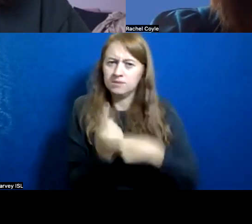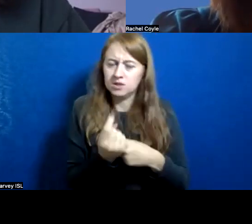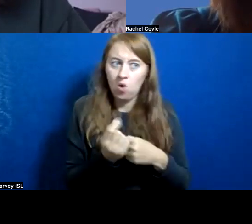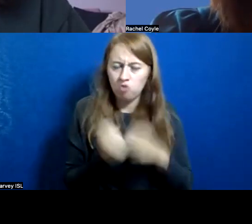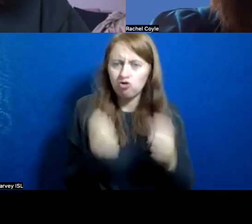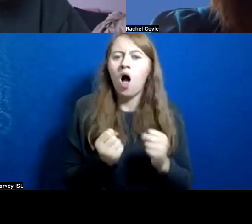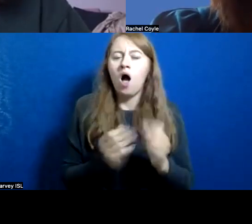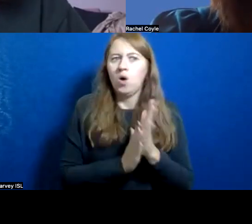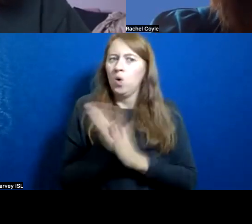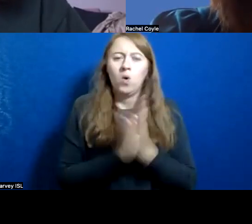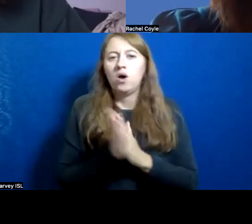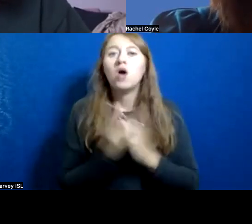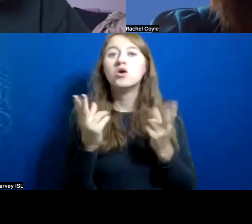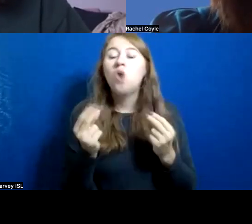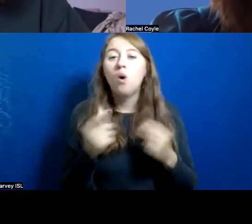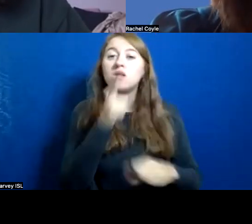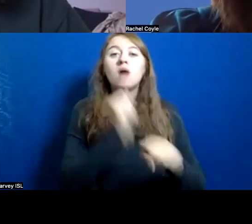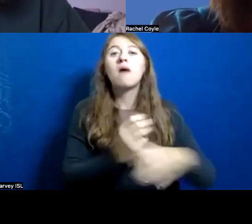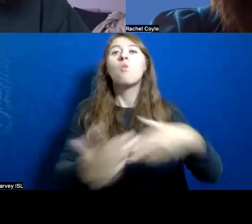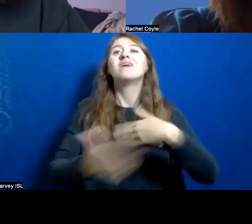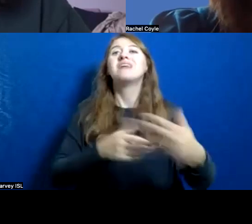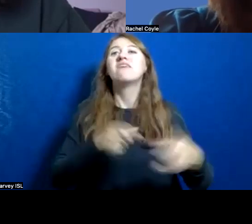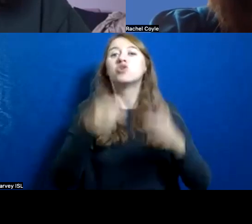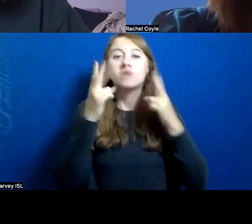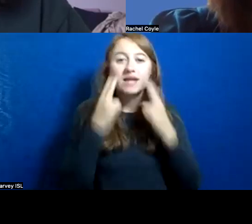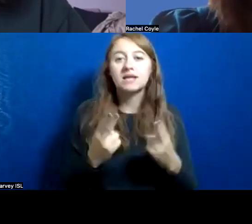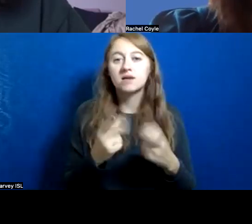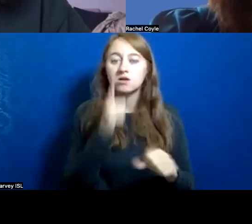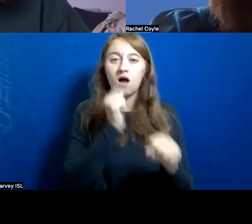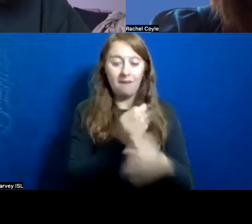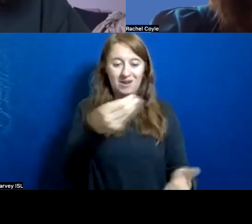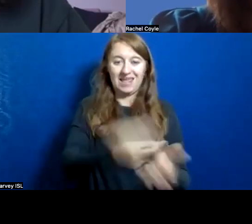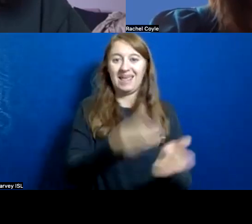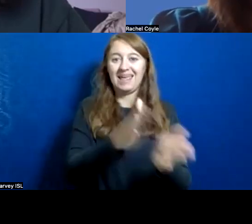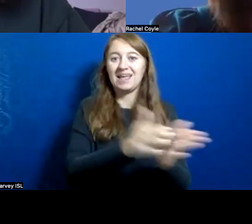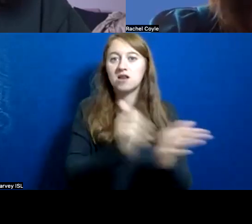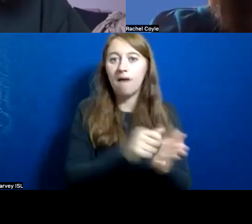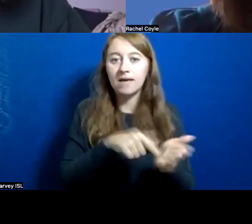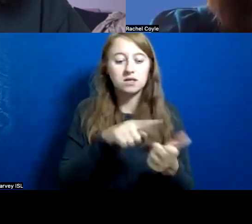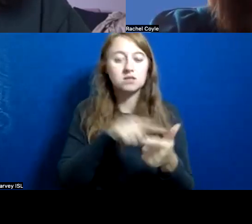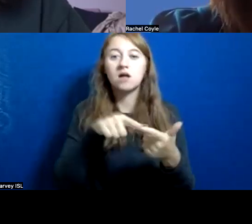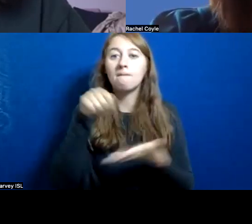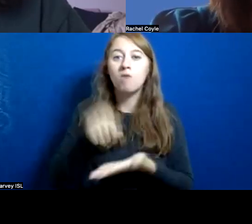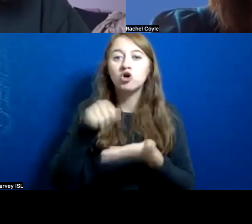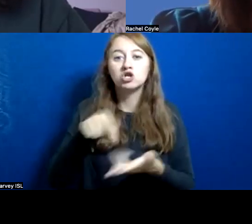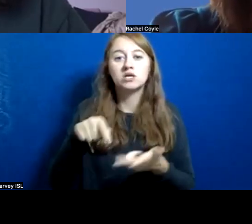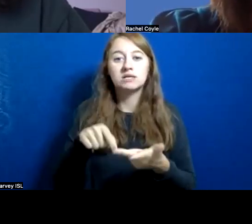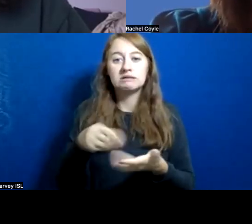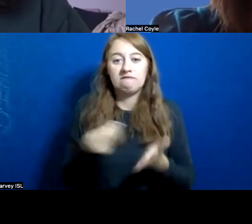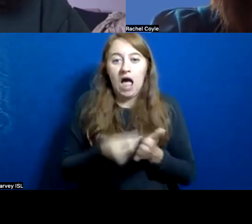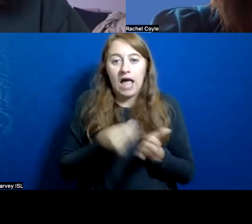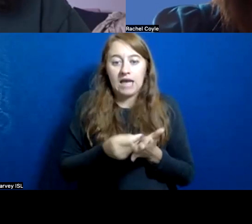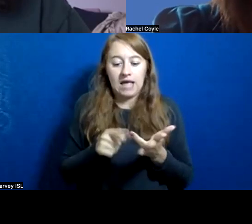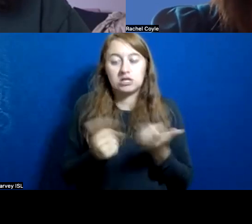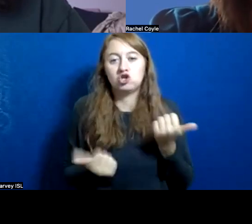should be talking about. Talk about whatever it is, whether it's the economics, the budget, finance,